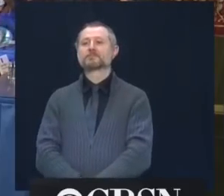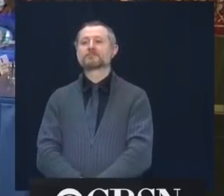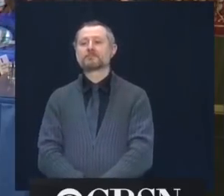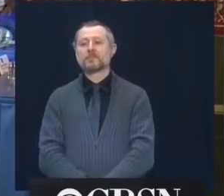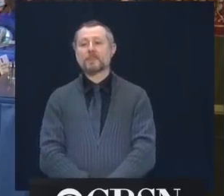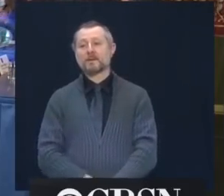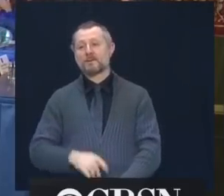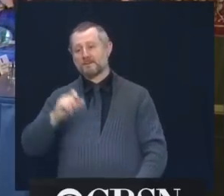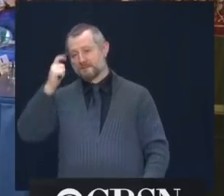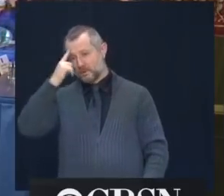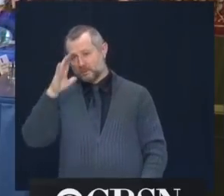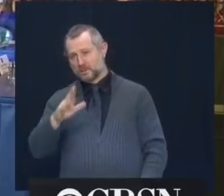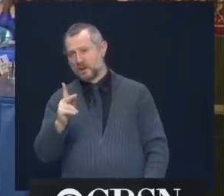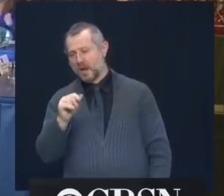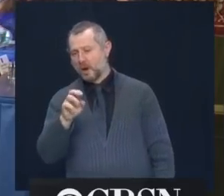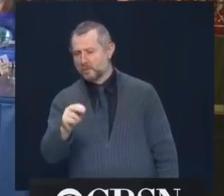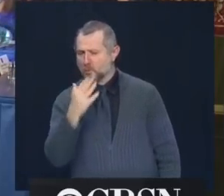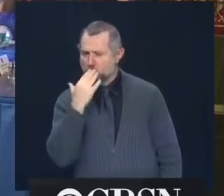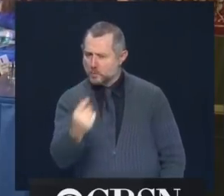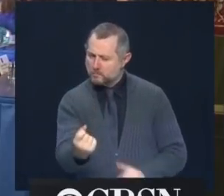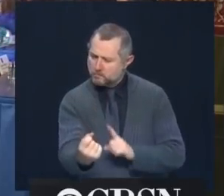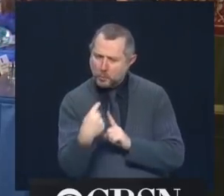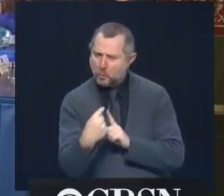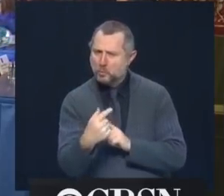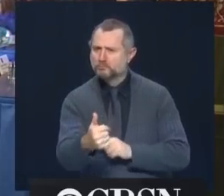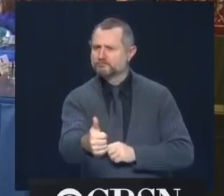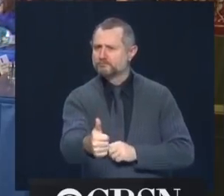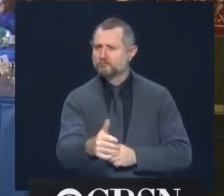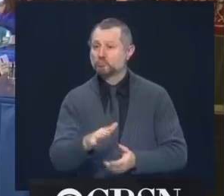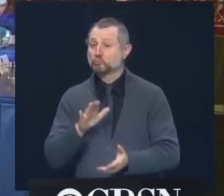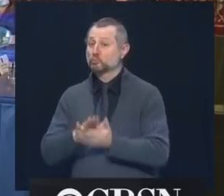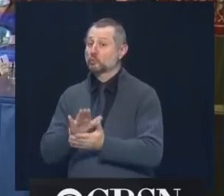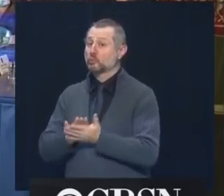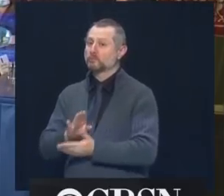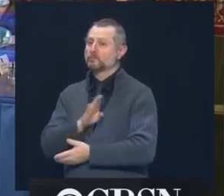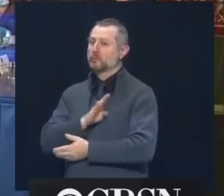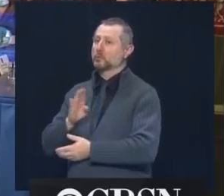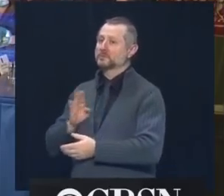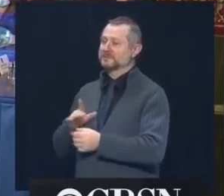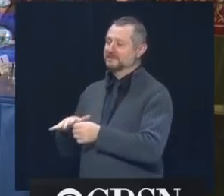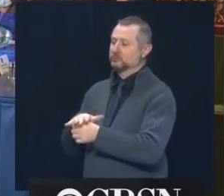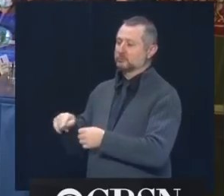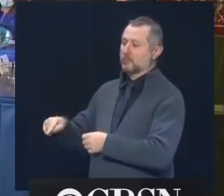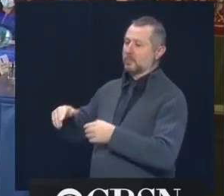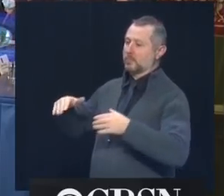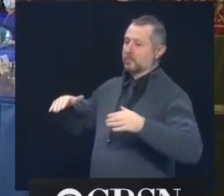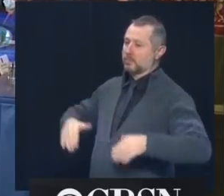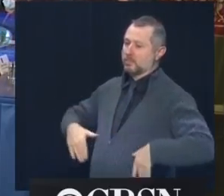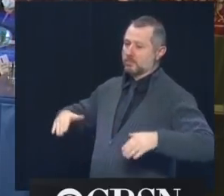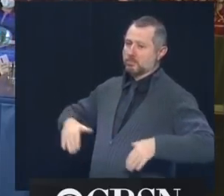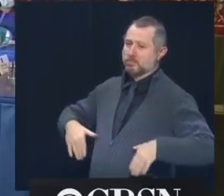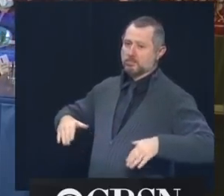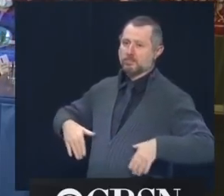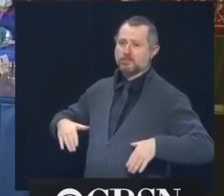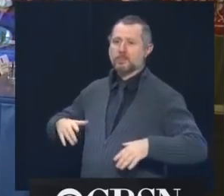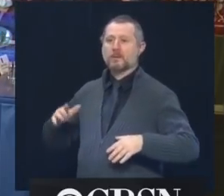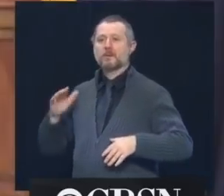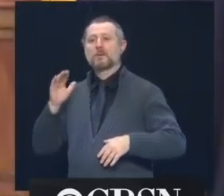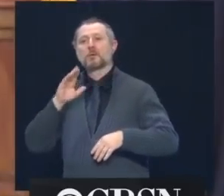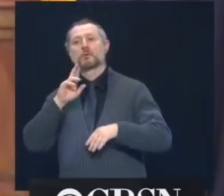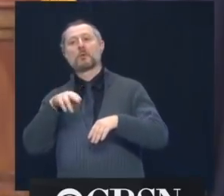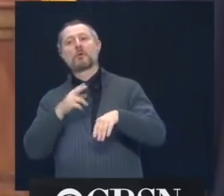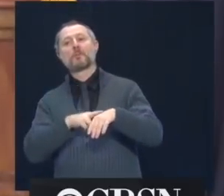good point, though. They haven't yet had, the school boards, school districts haven't yet had any reduction in